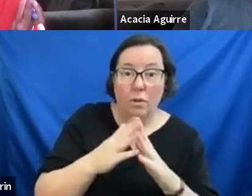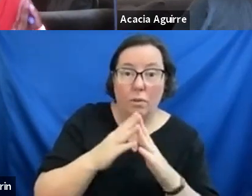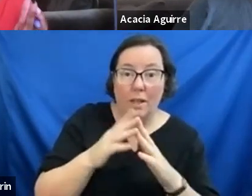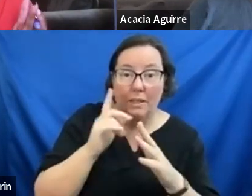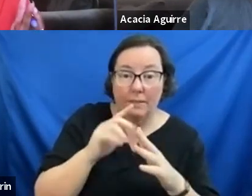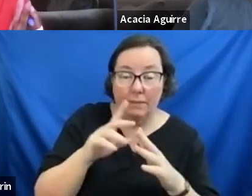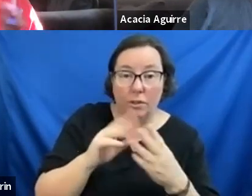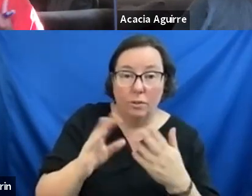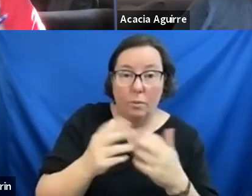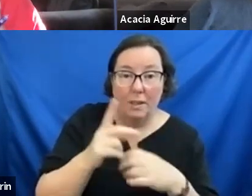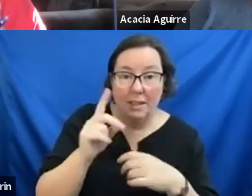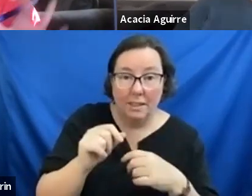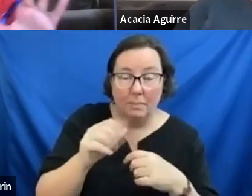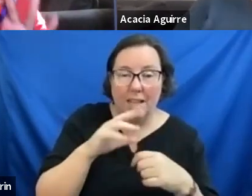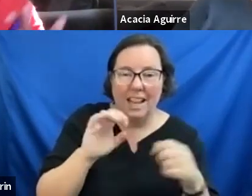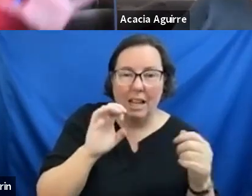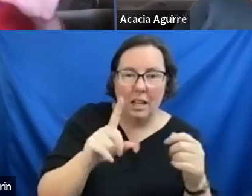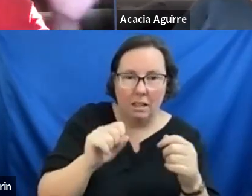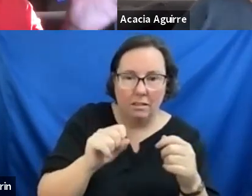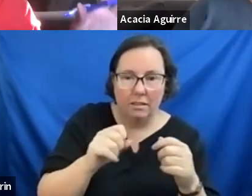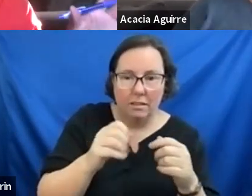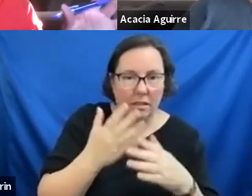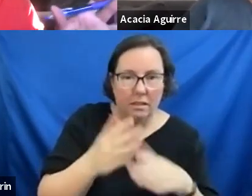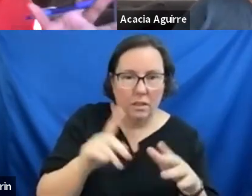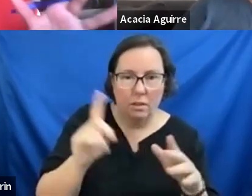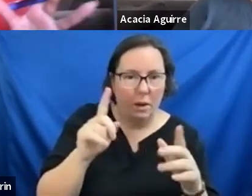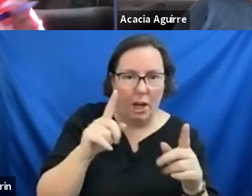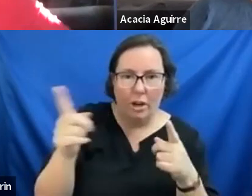for students with disabilities and for ELs, where are they